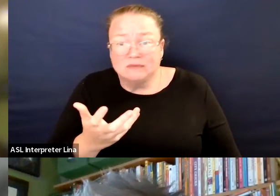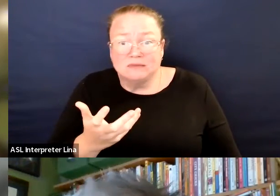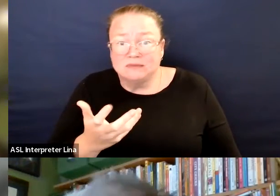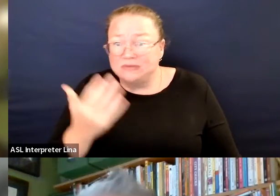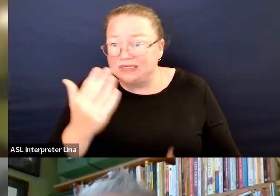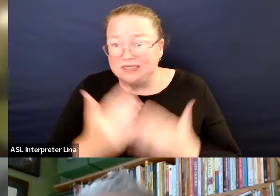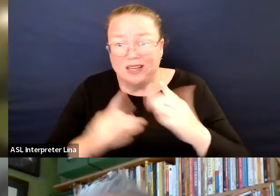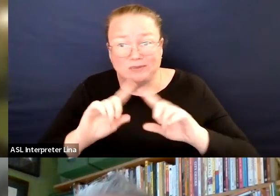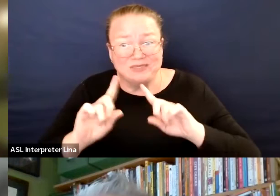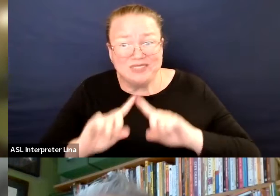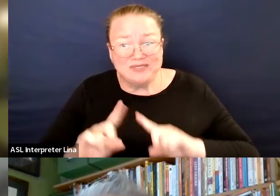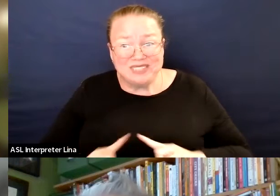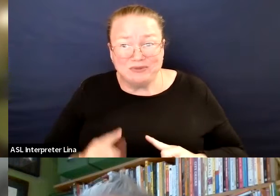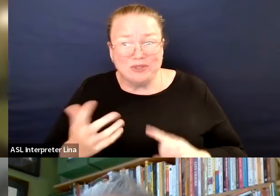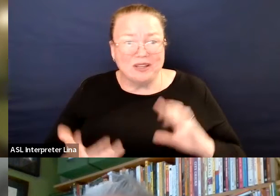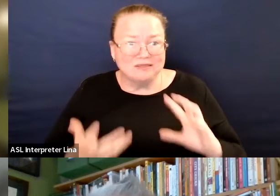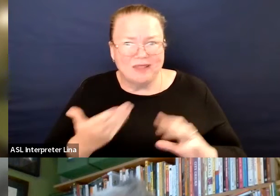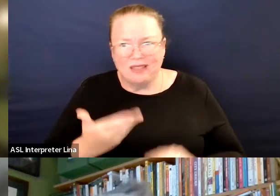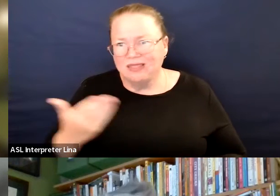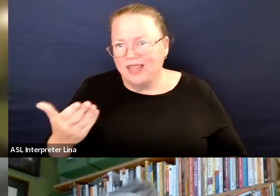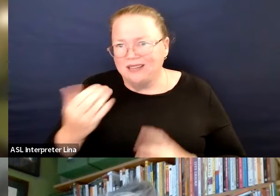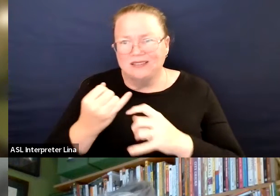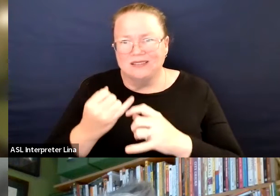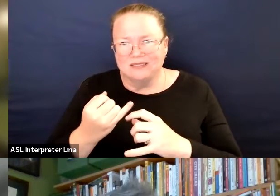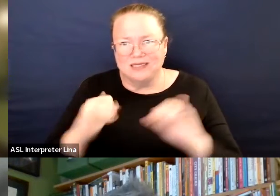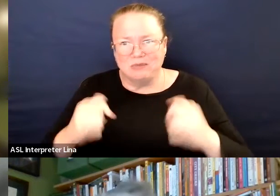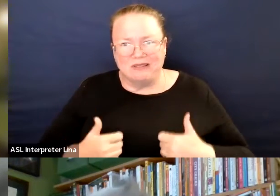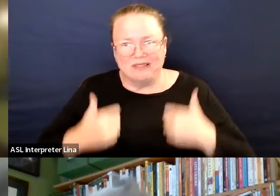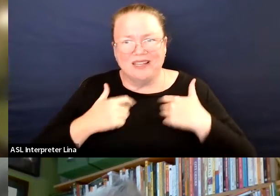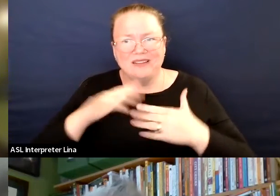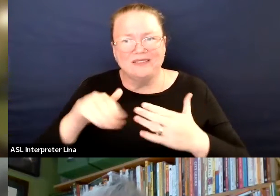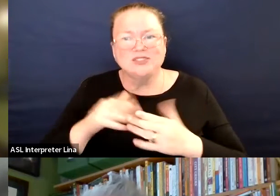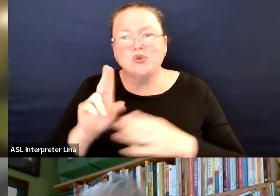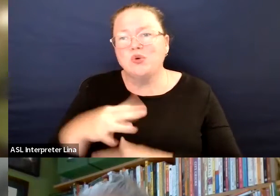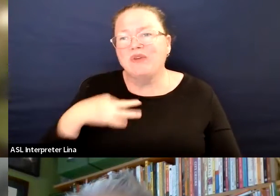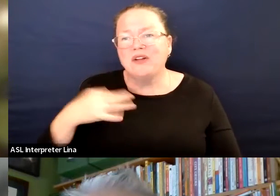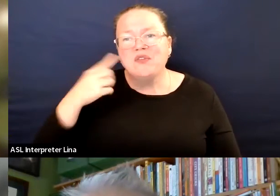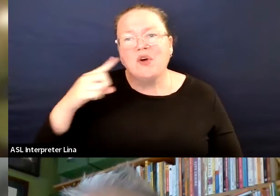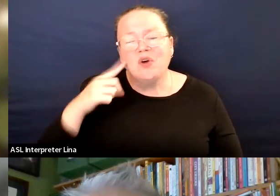some of the different things that independent living centers are using volunteers for.